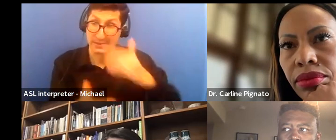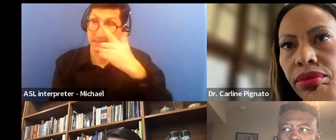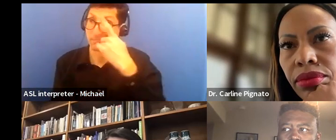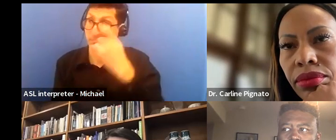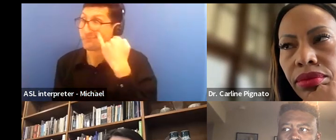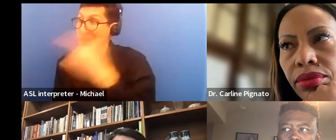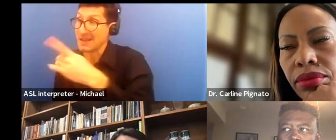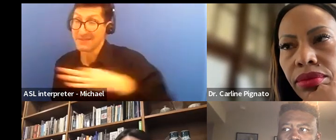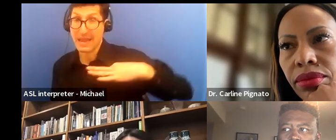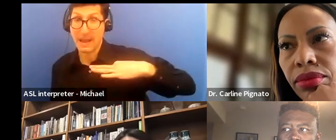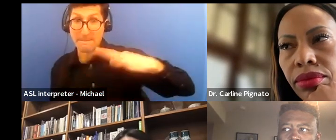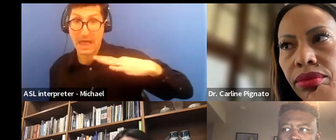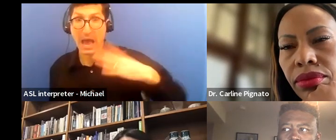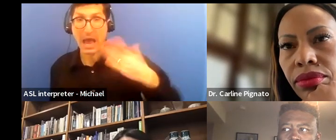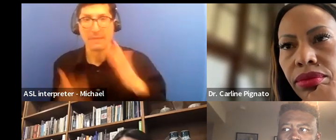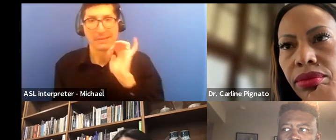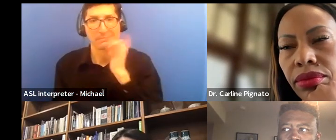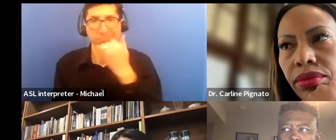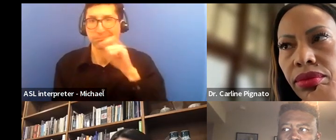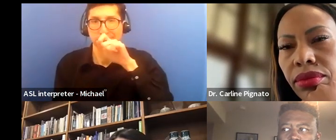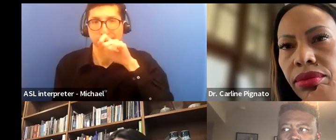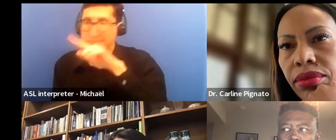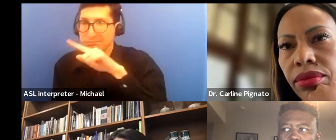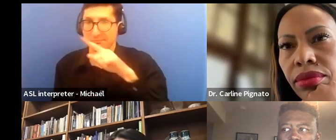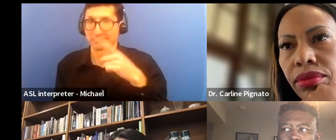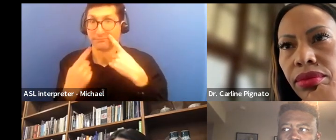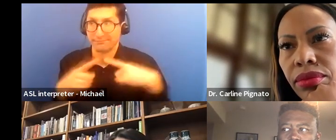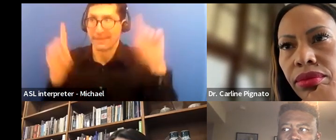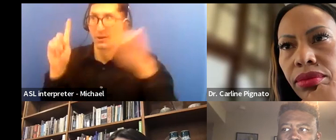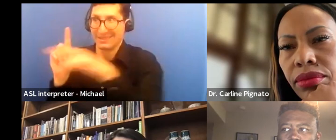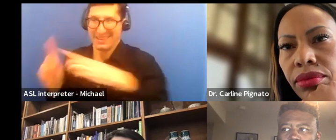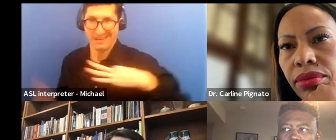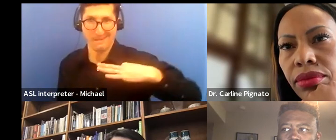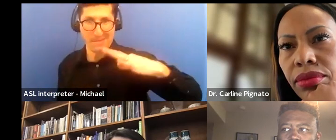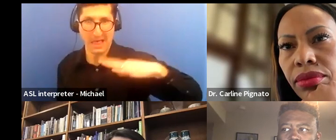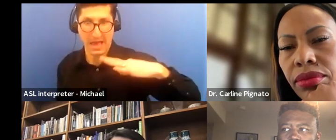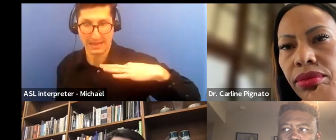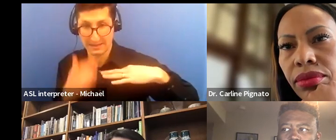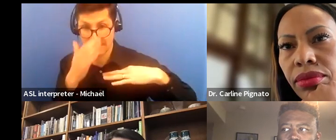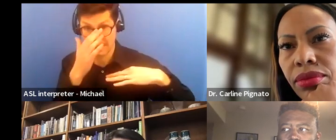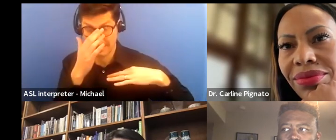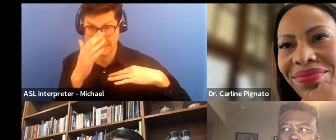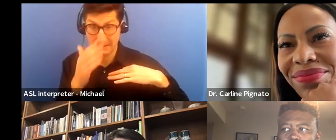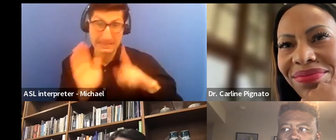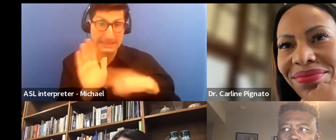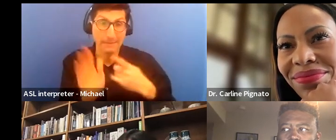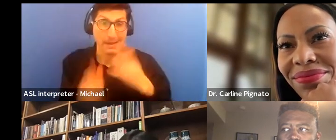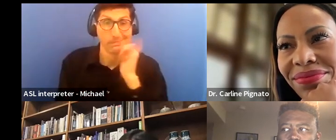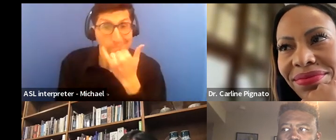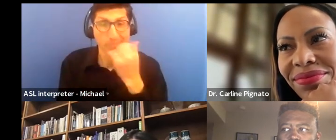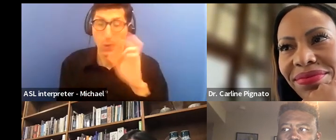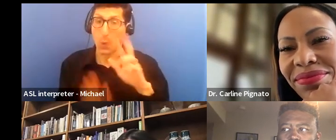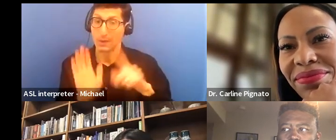confidentiality, either inadvertently or I guess the opposite would be advertently